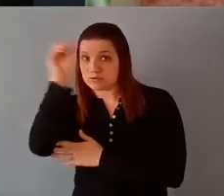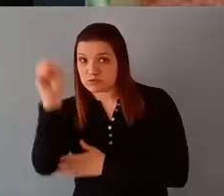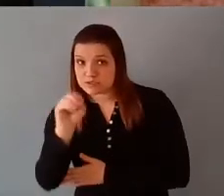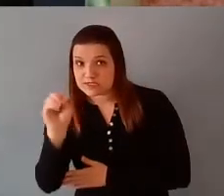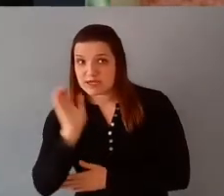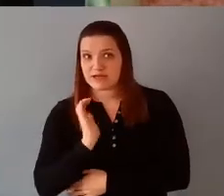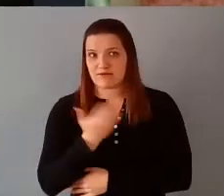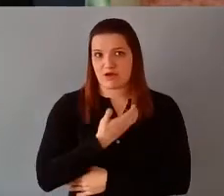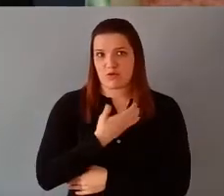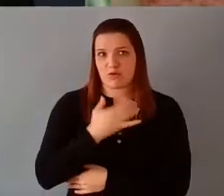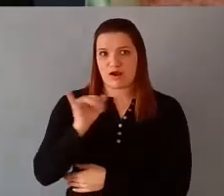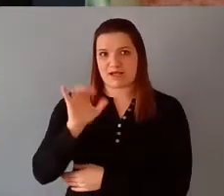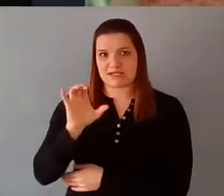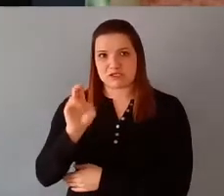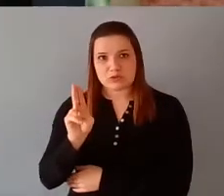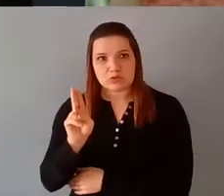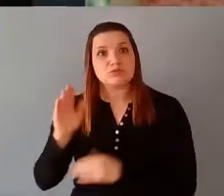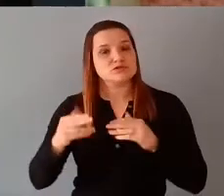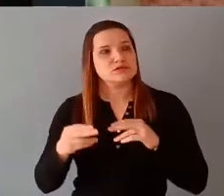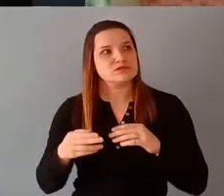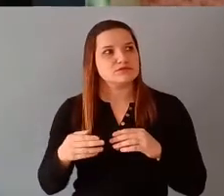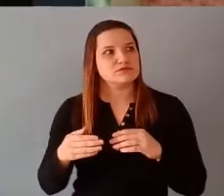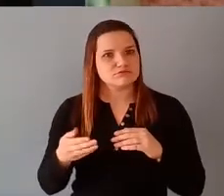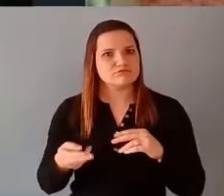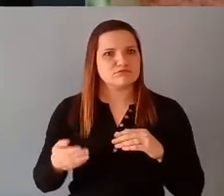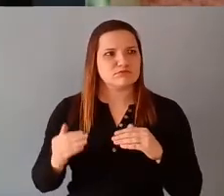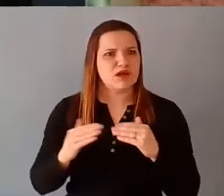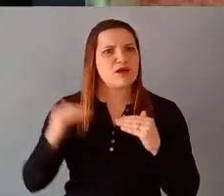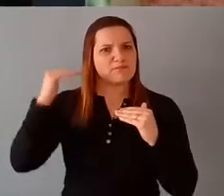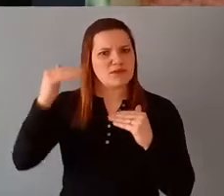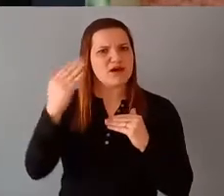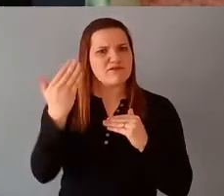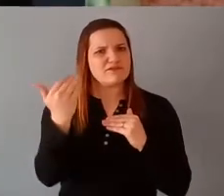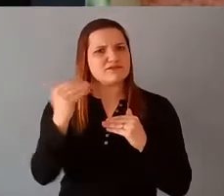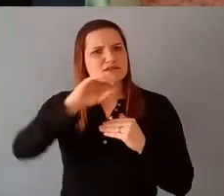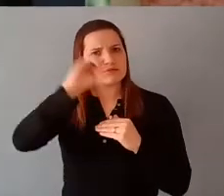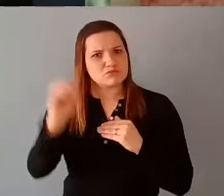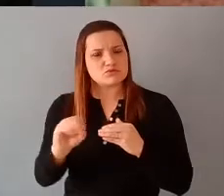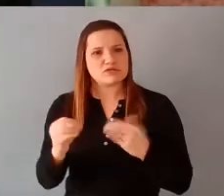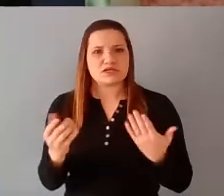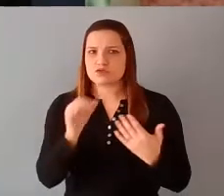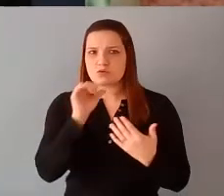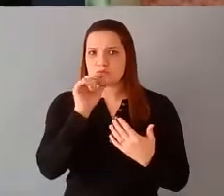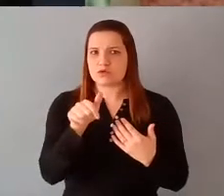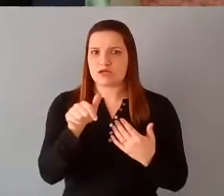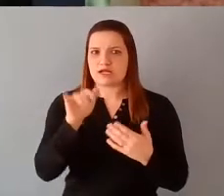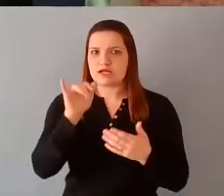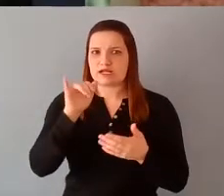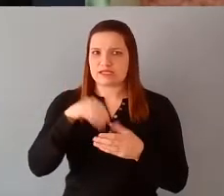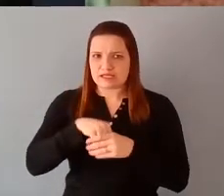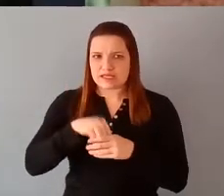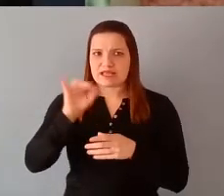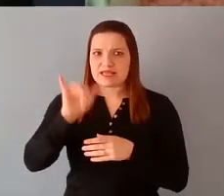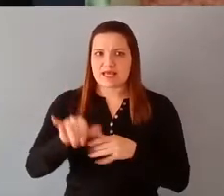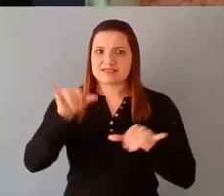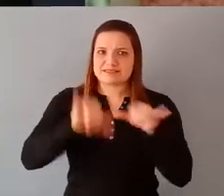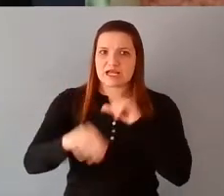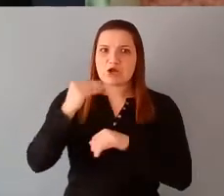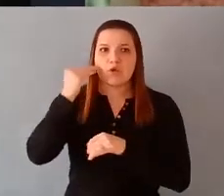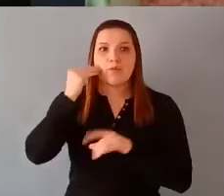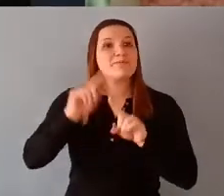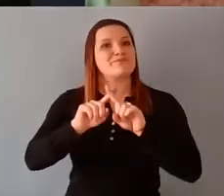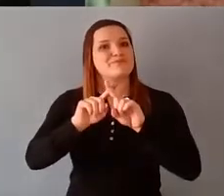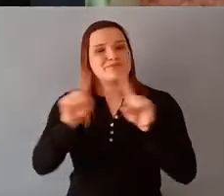which is well above that 15% threshold, so we would not be in that stay at home. But unfortunately, there are